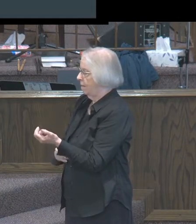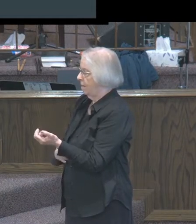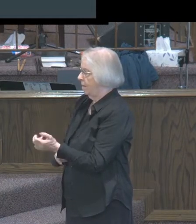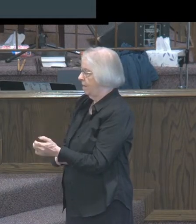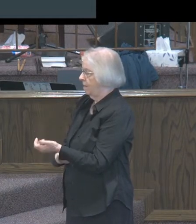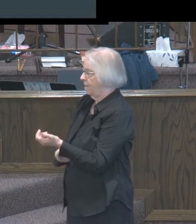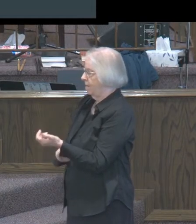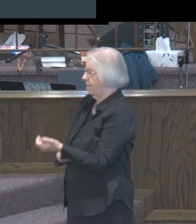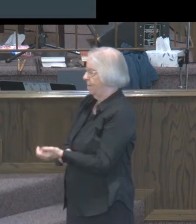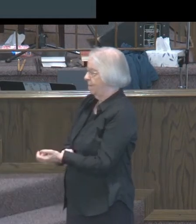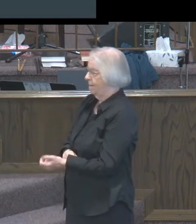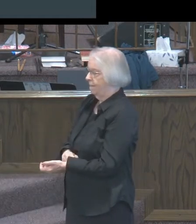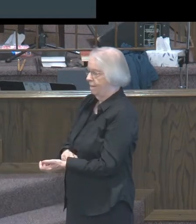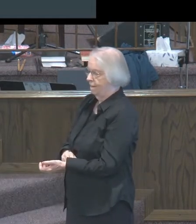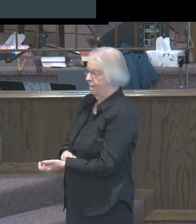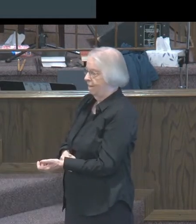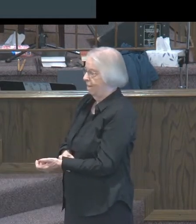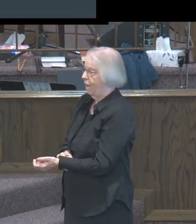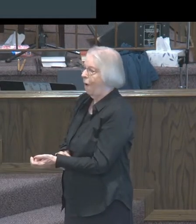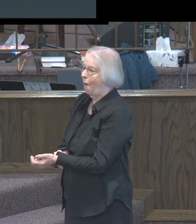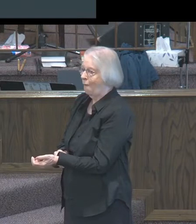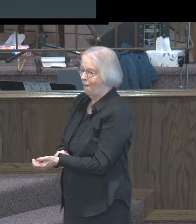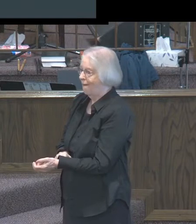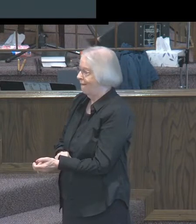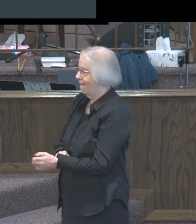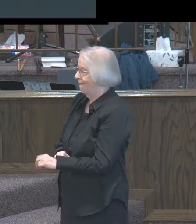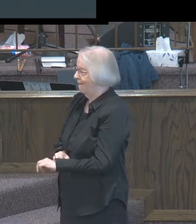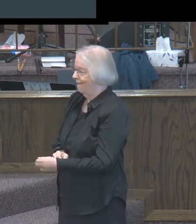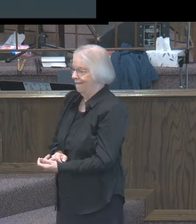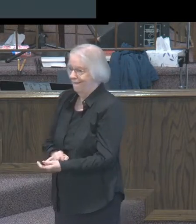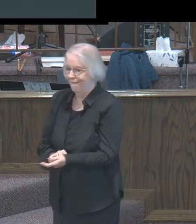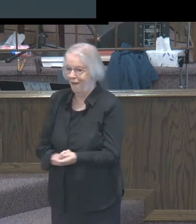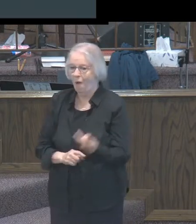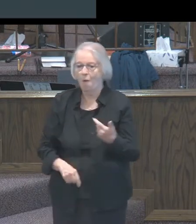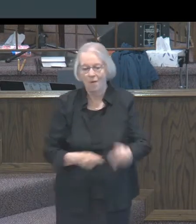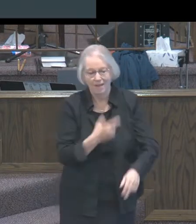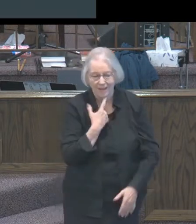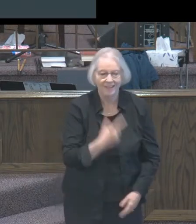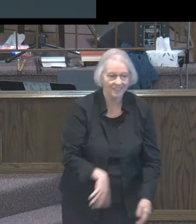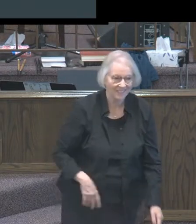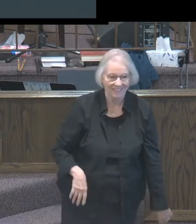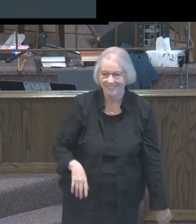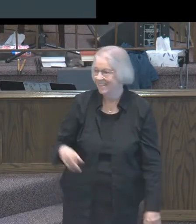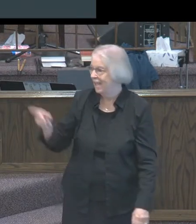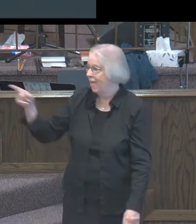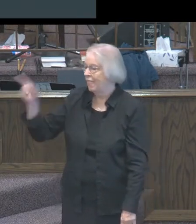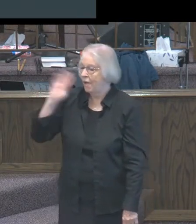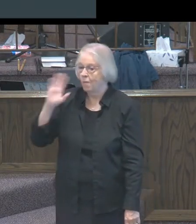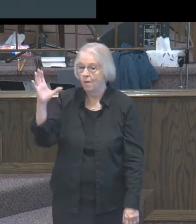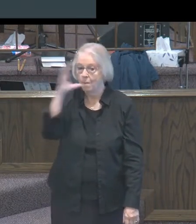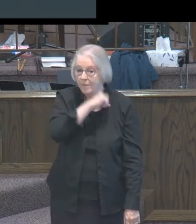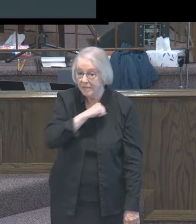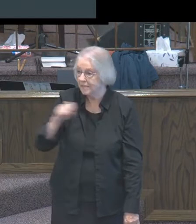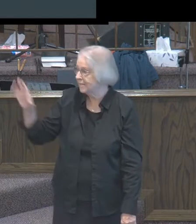worry message was preached, all right? We'll let you know that and when that's going to be, all right? Matthew